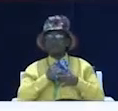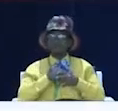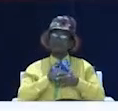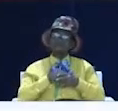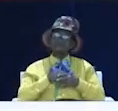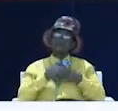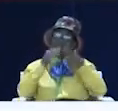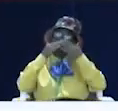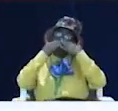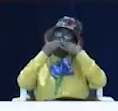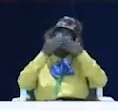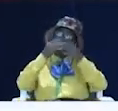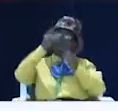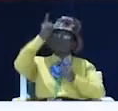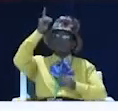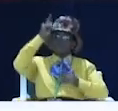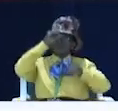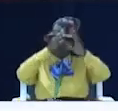Thank you, Father.